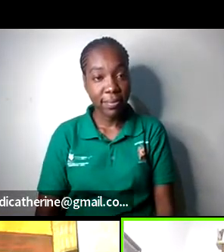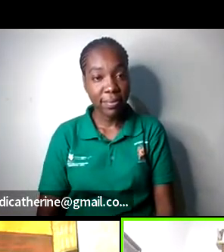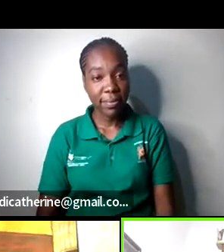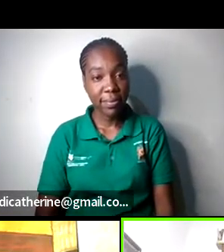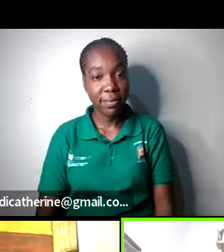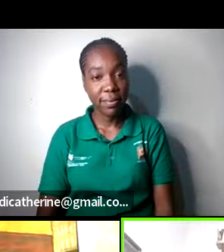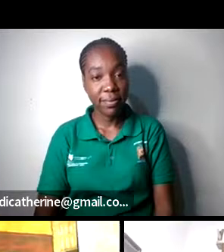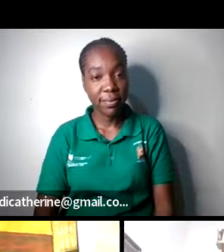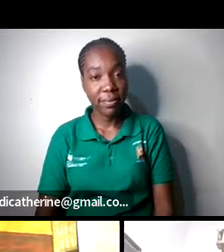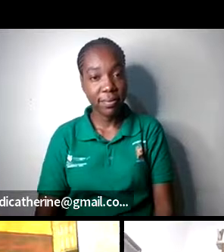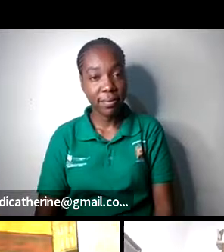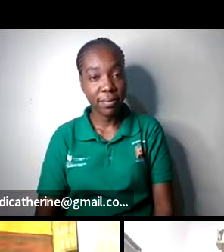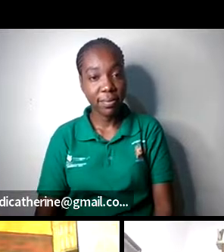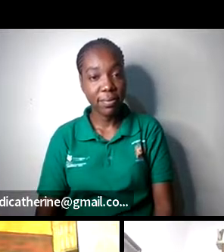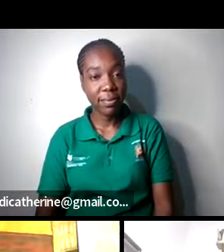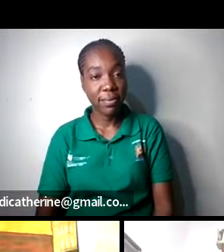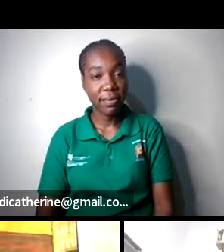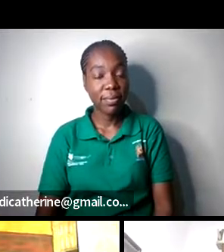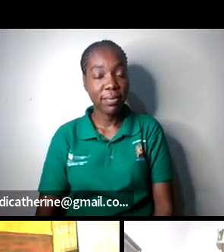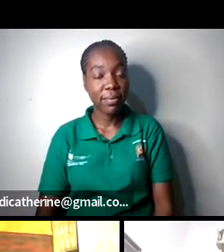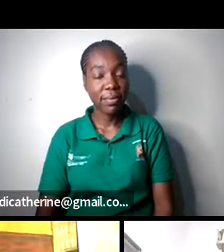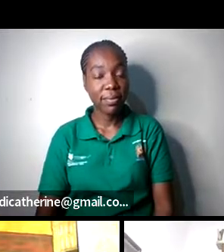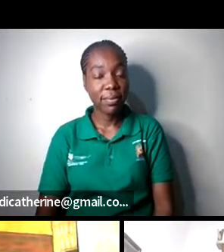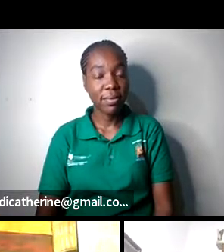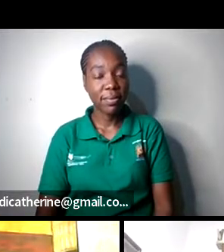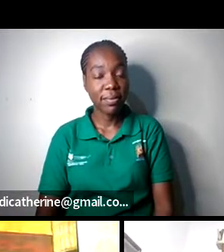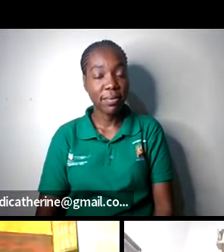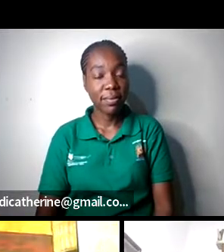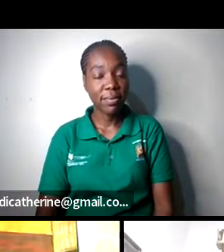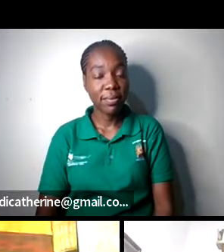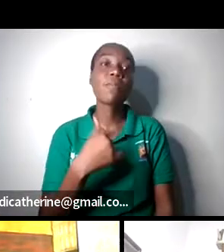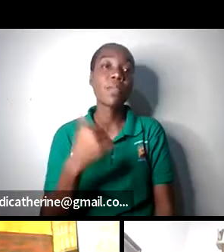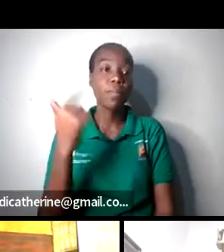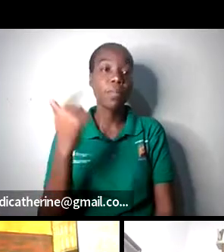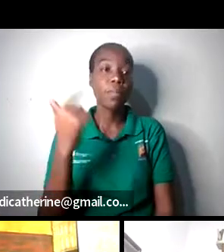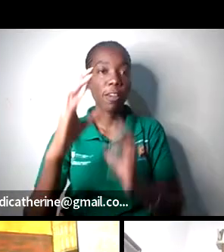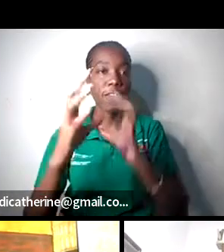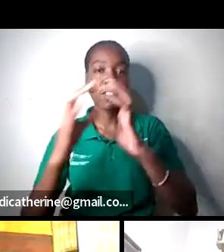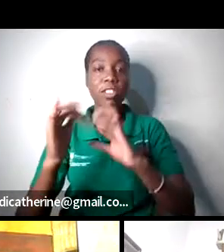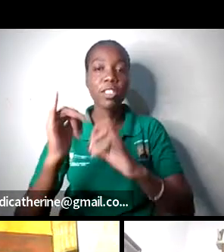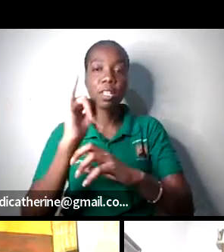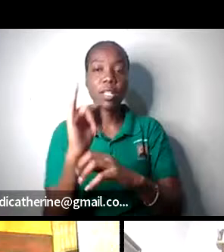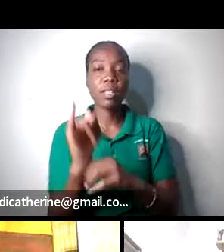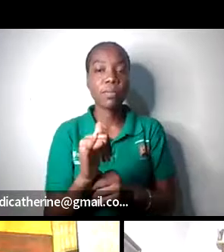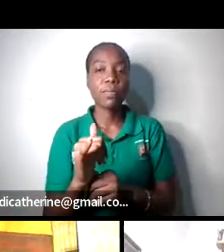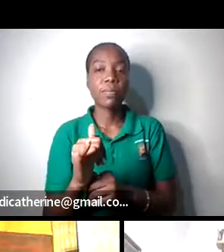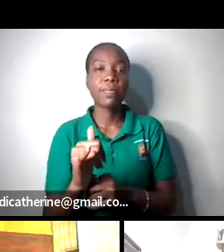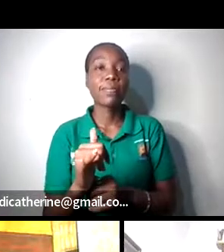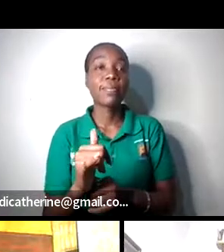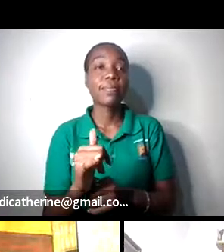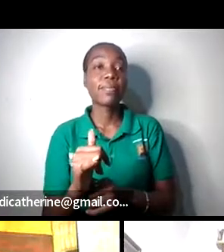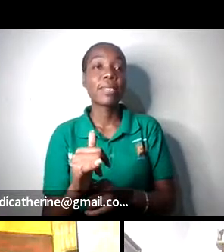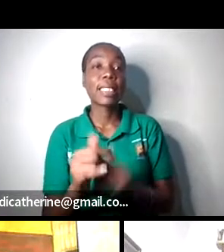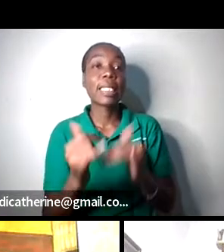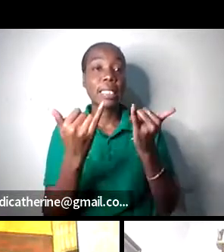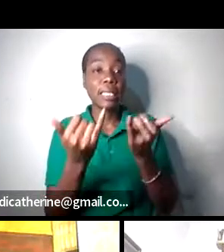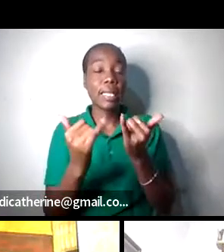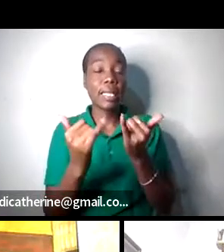Thank you, James. I think that conversation is live, and especially currently where we have a lot